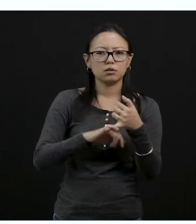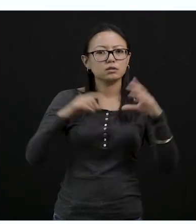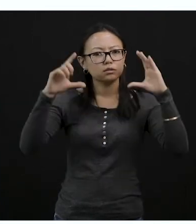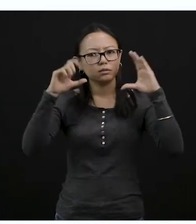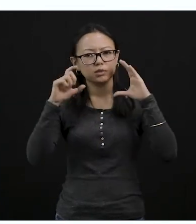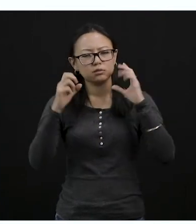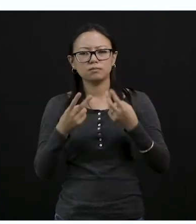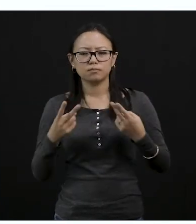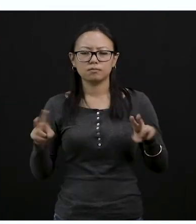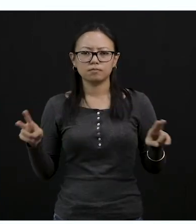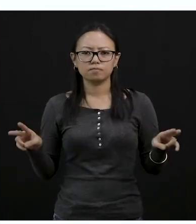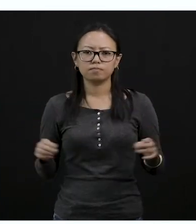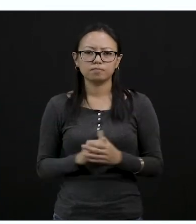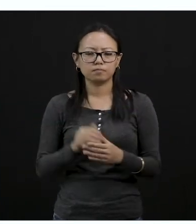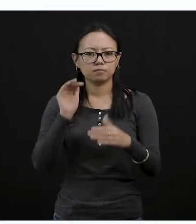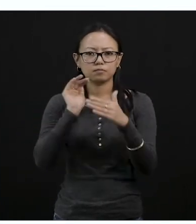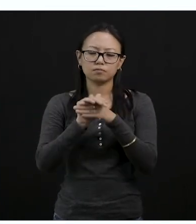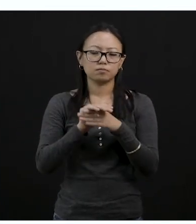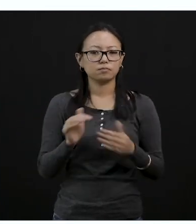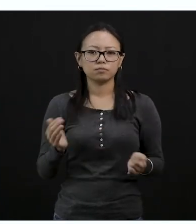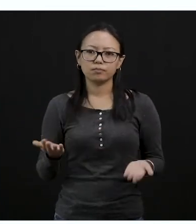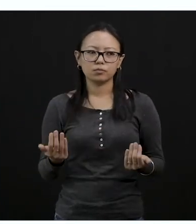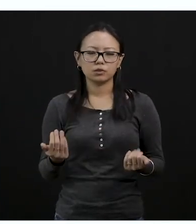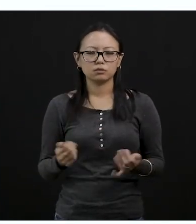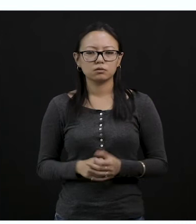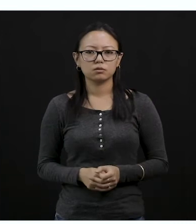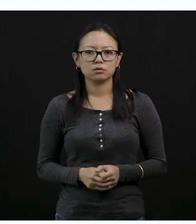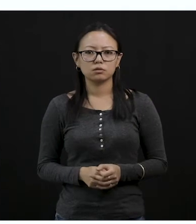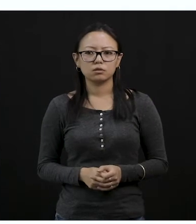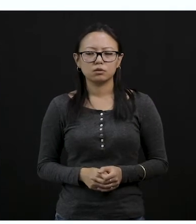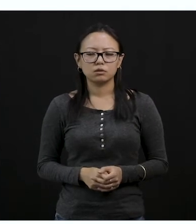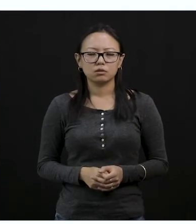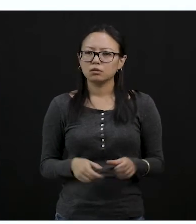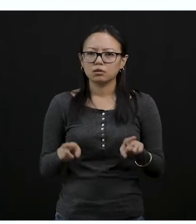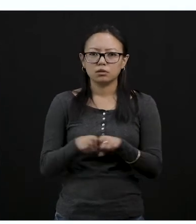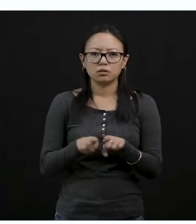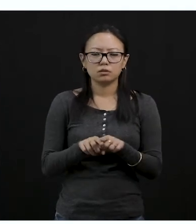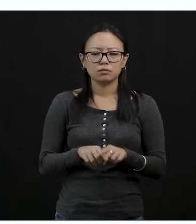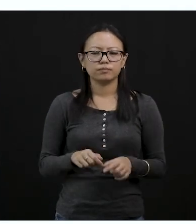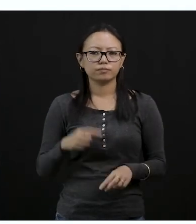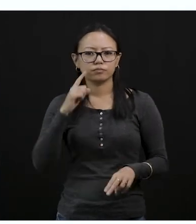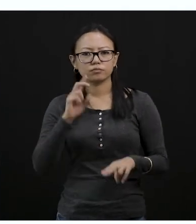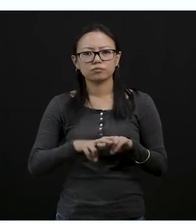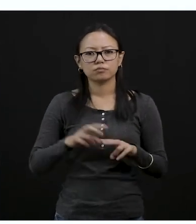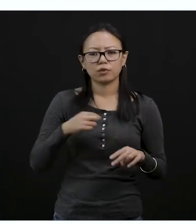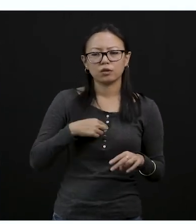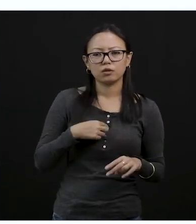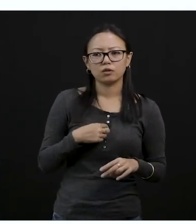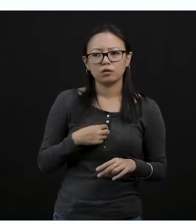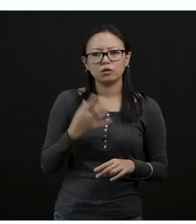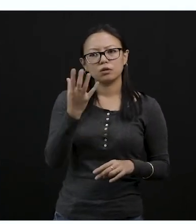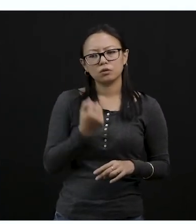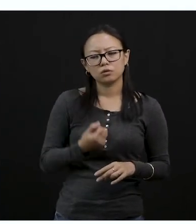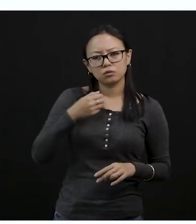a means of communication. All right, so suppose I want to send a document to another person